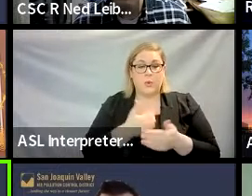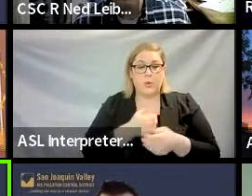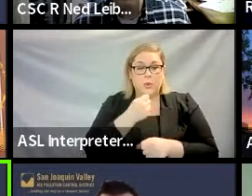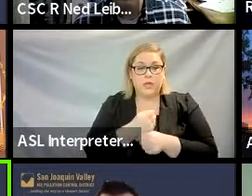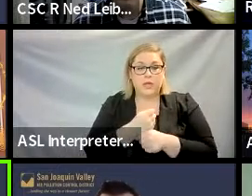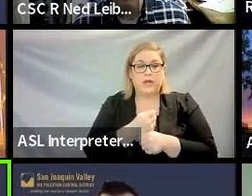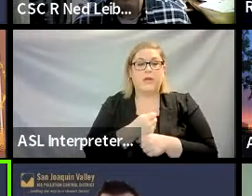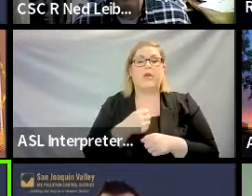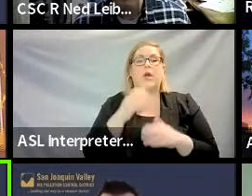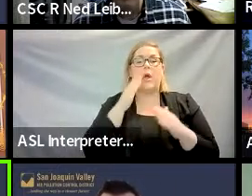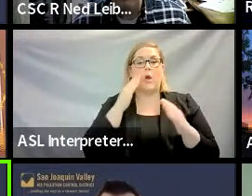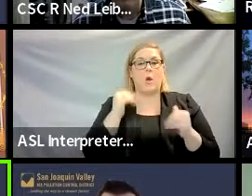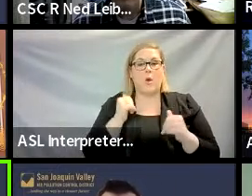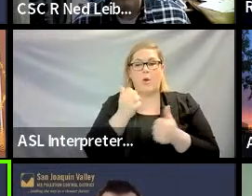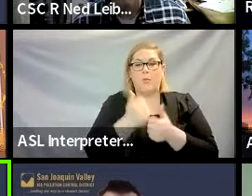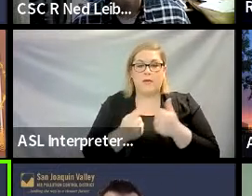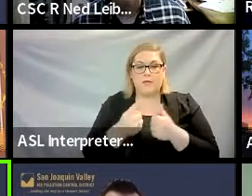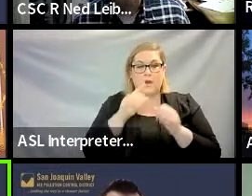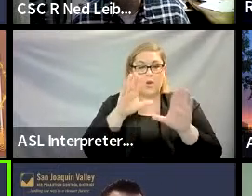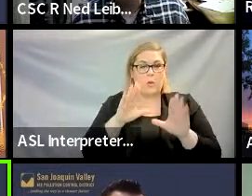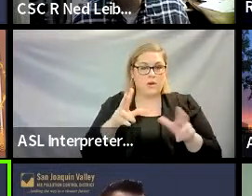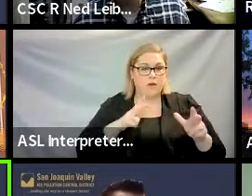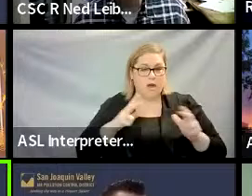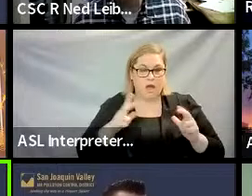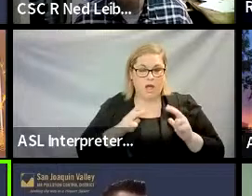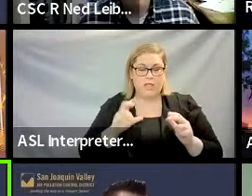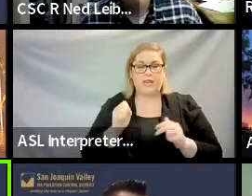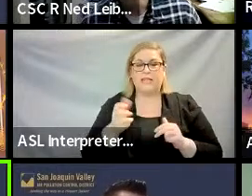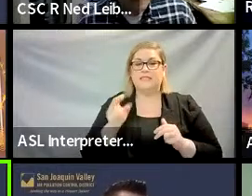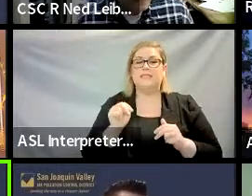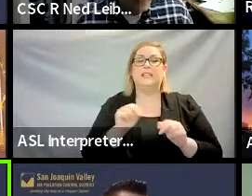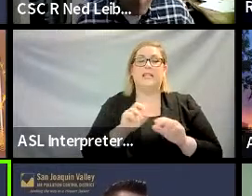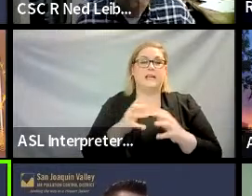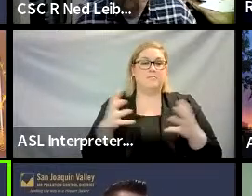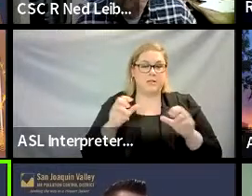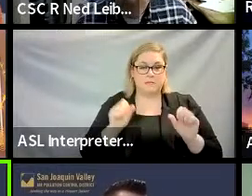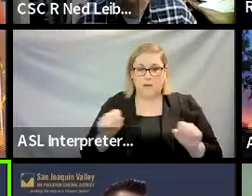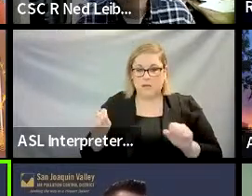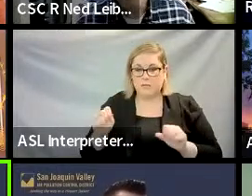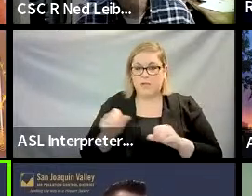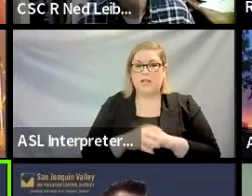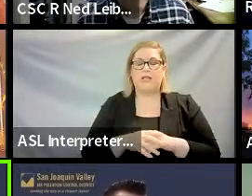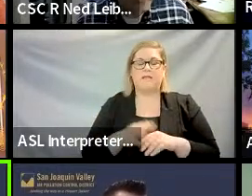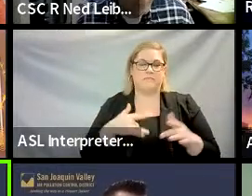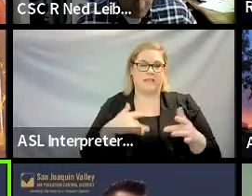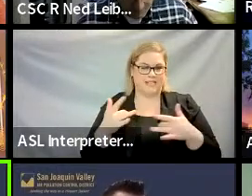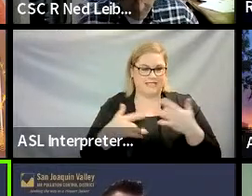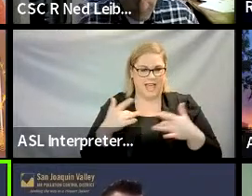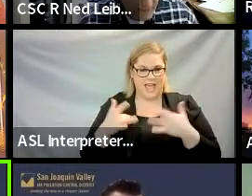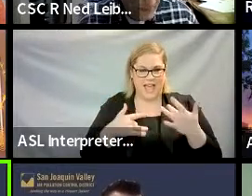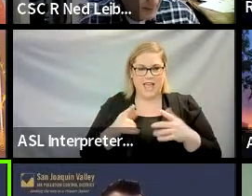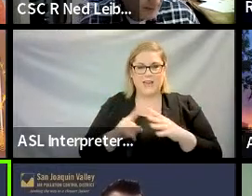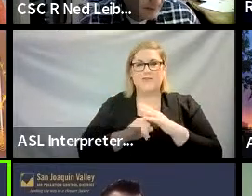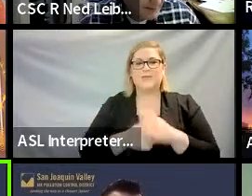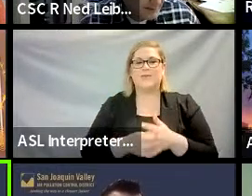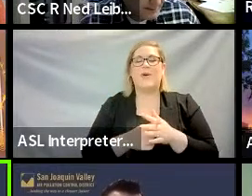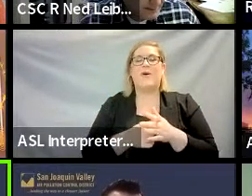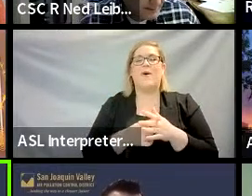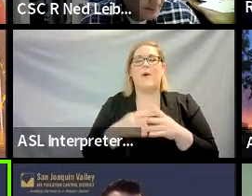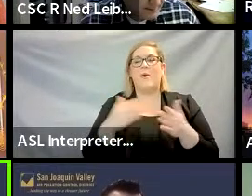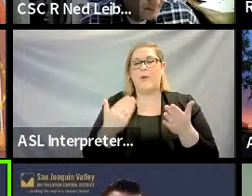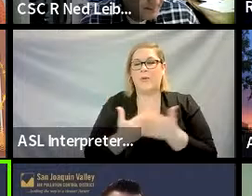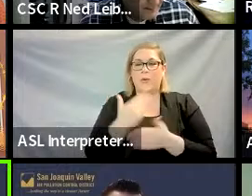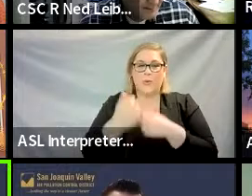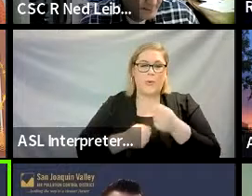a wonderful holiday season as much as possible. And I'm excited to start the new year